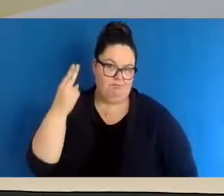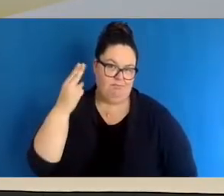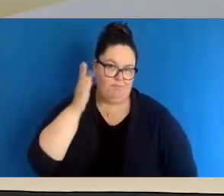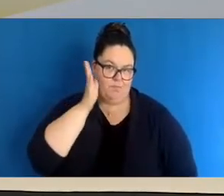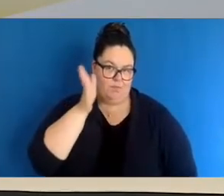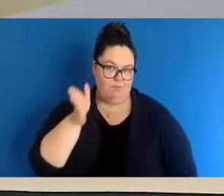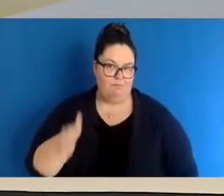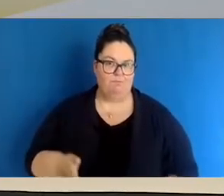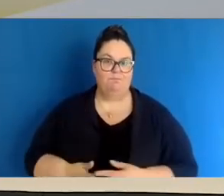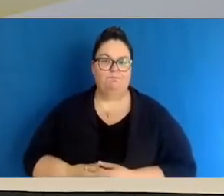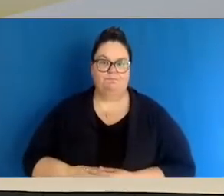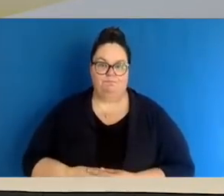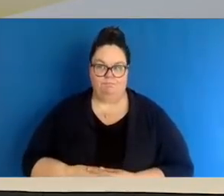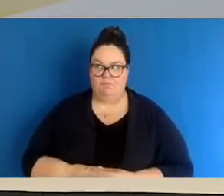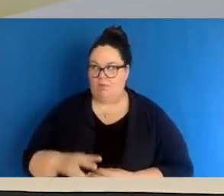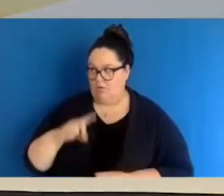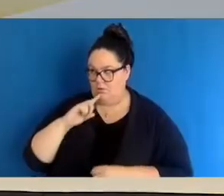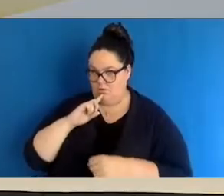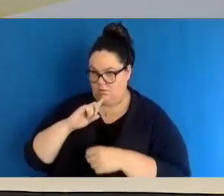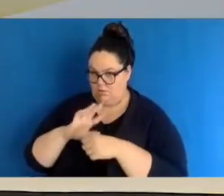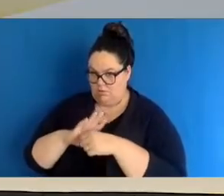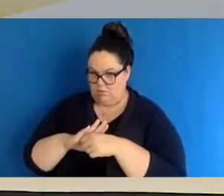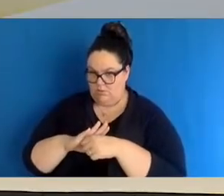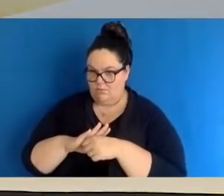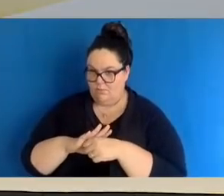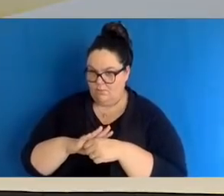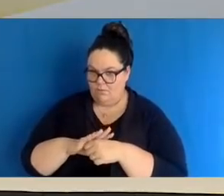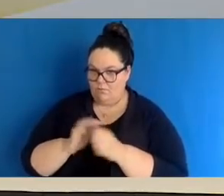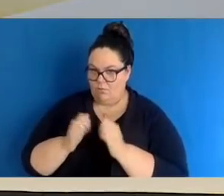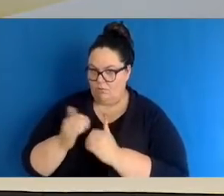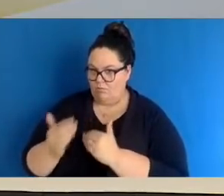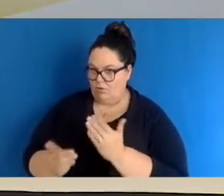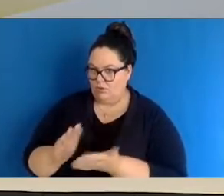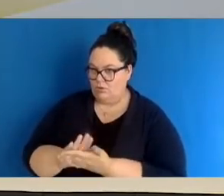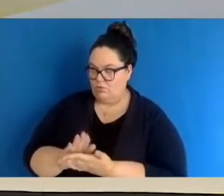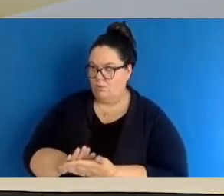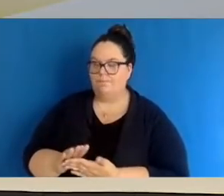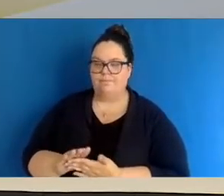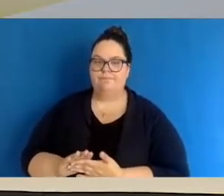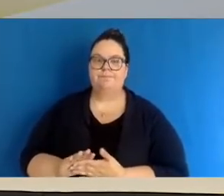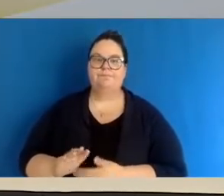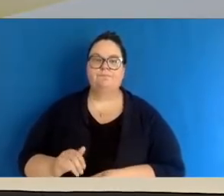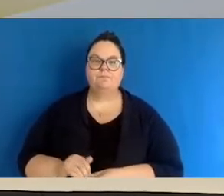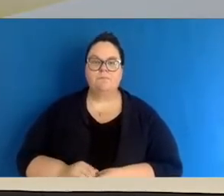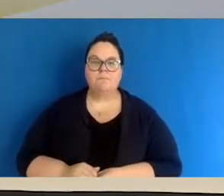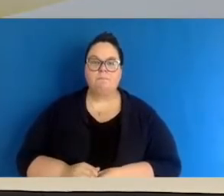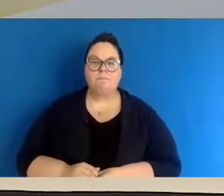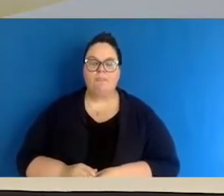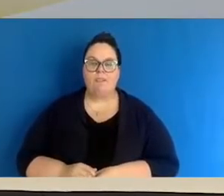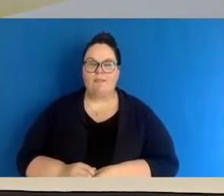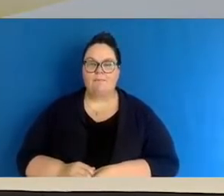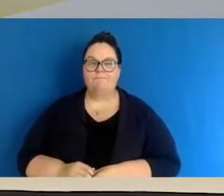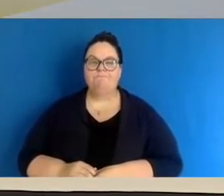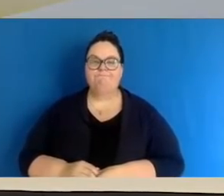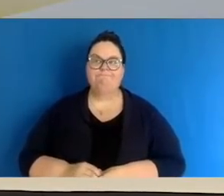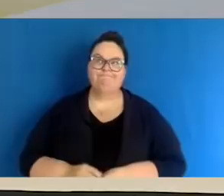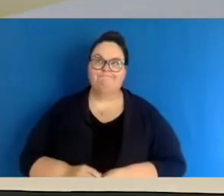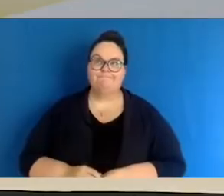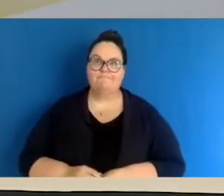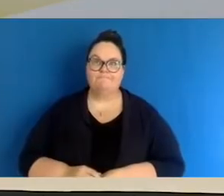And that will be confirmed, I think, through a process with the schools. And but if